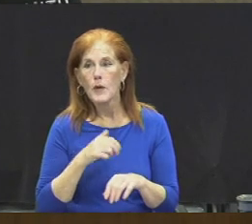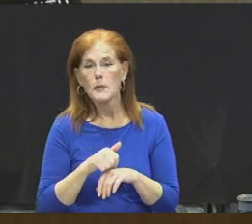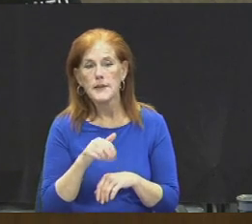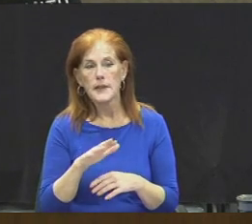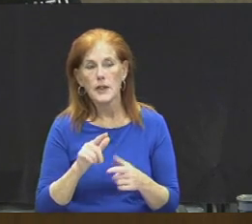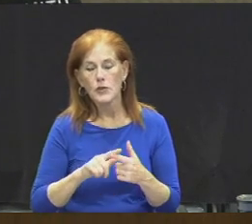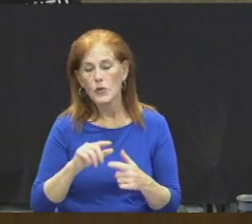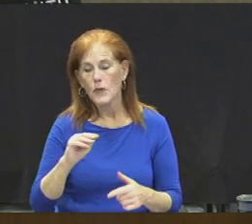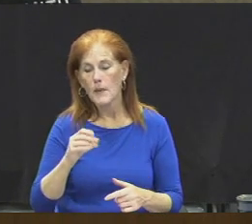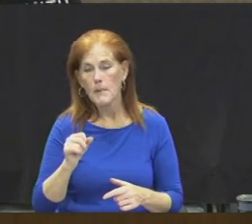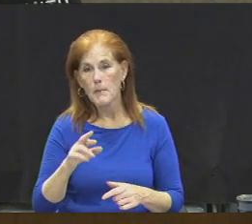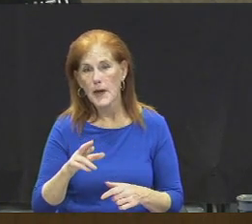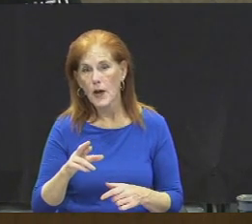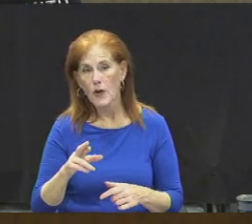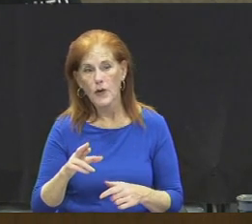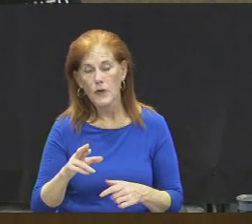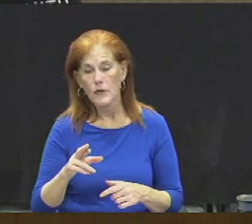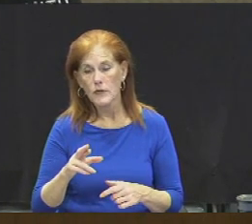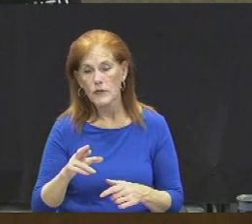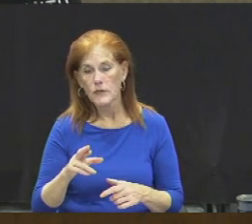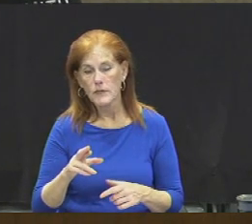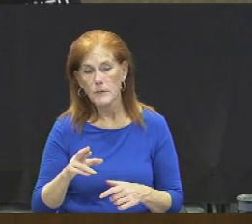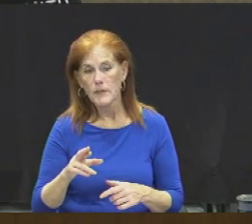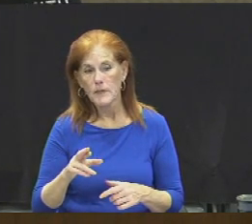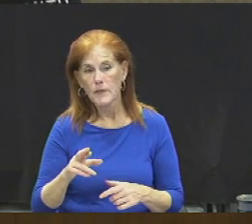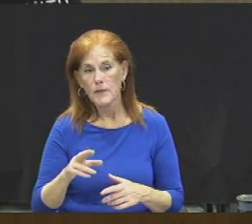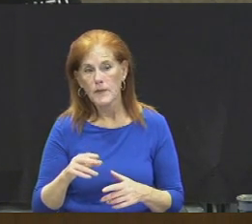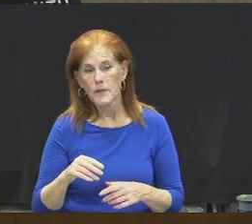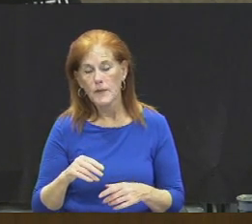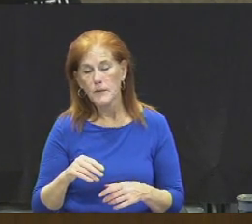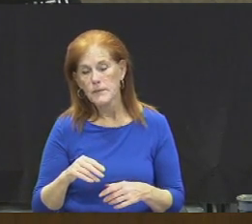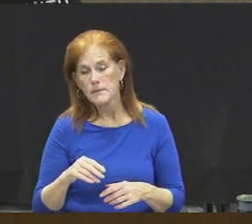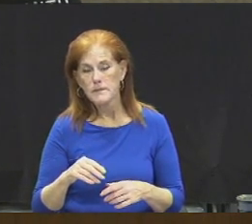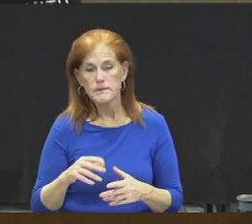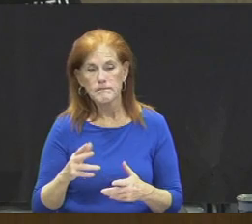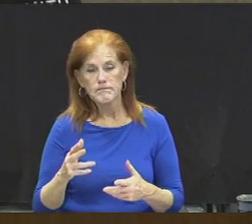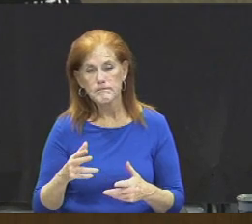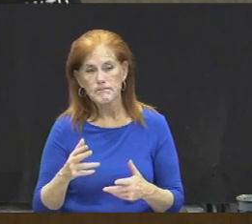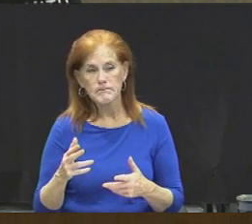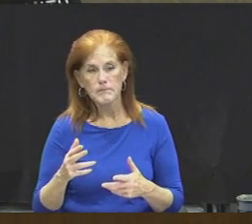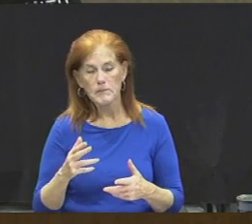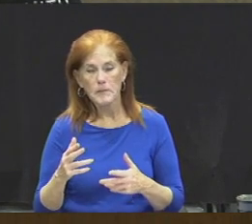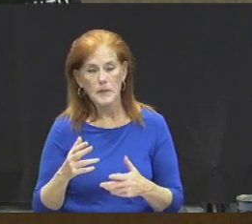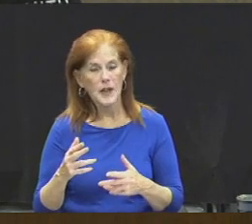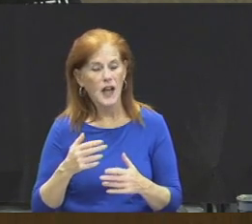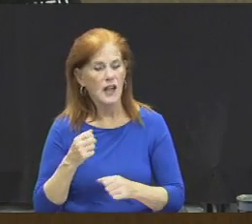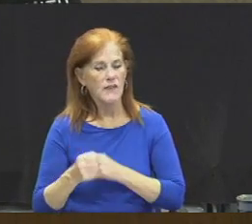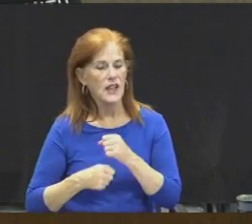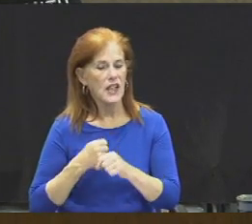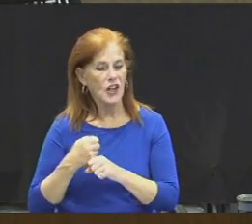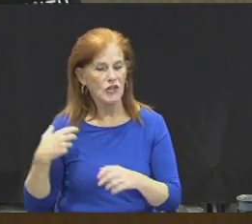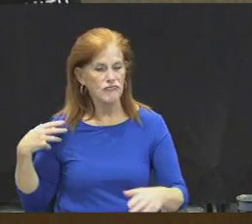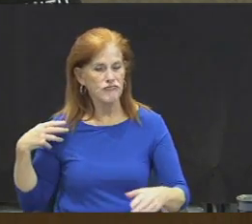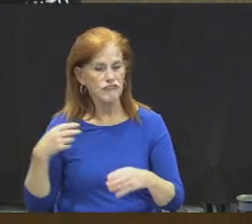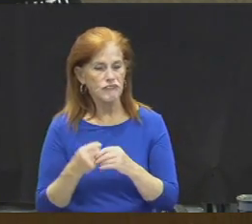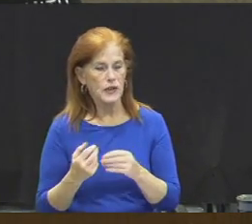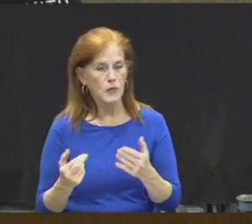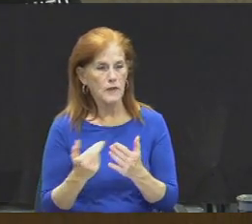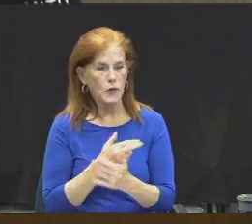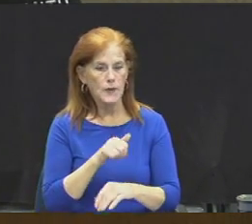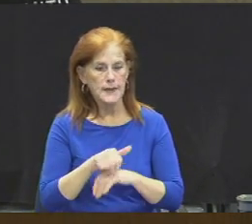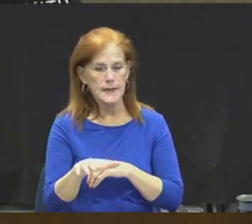to the mayor in the next while a kind of state of the year last year for the mayor's